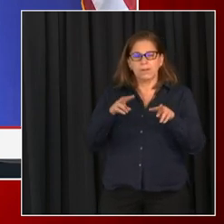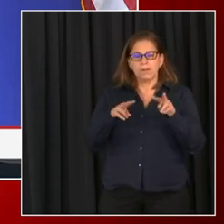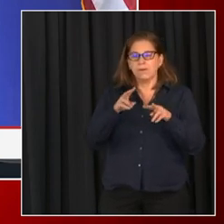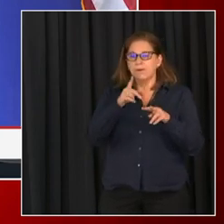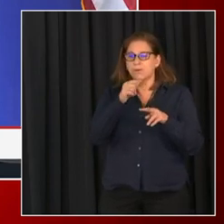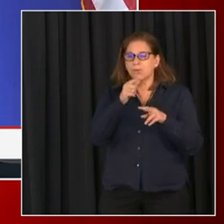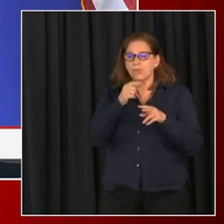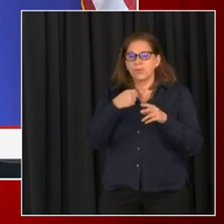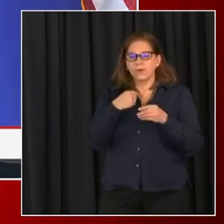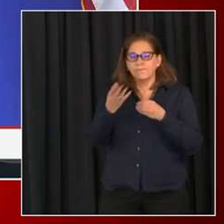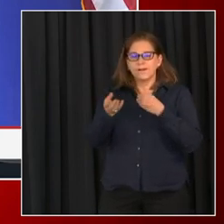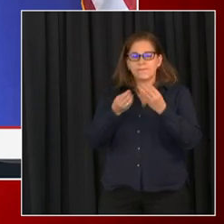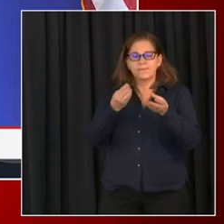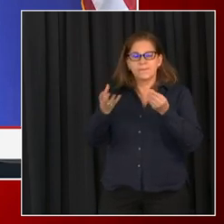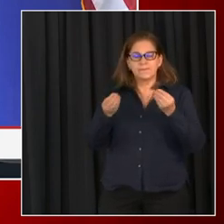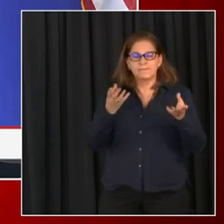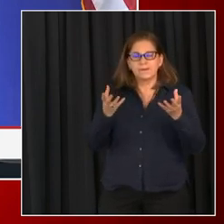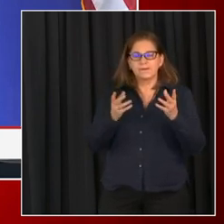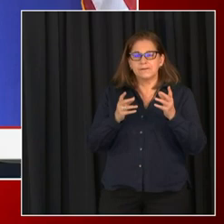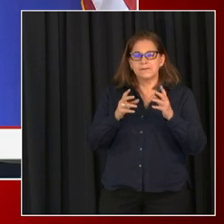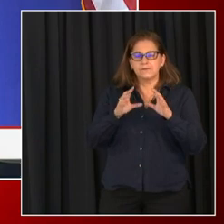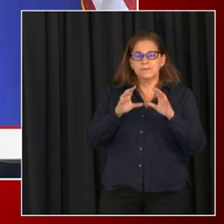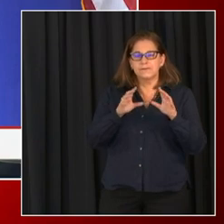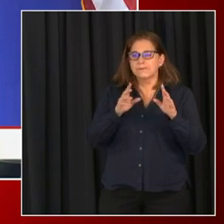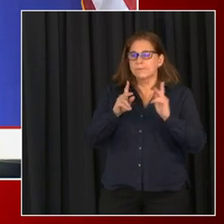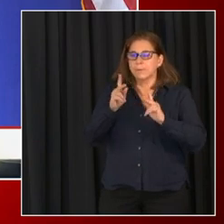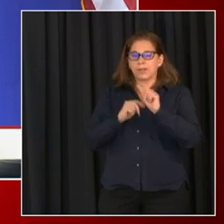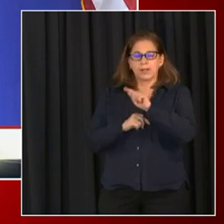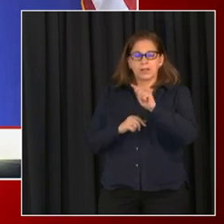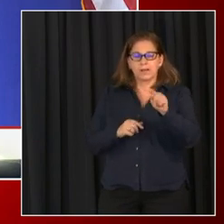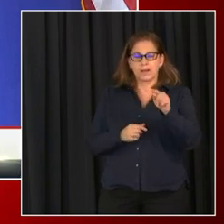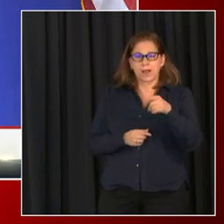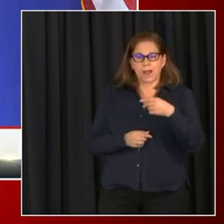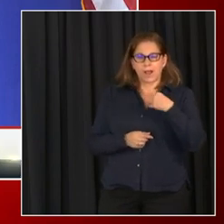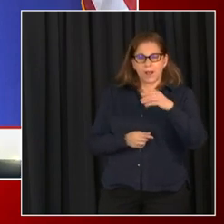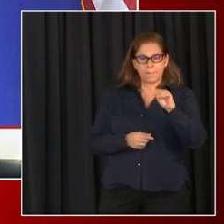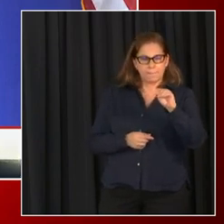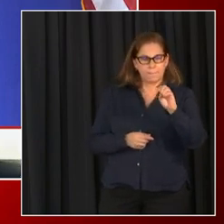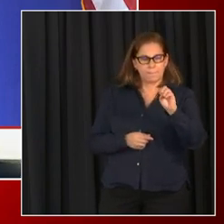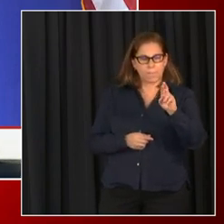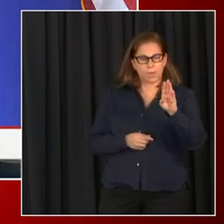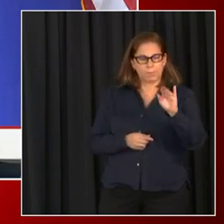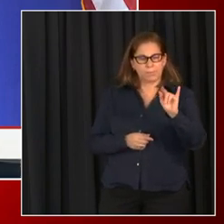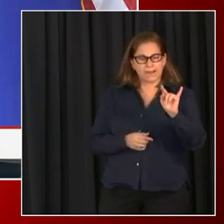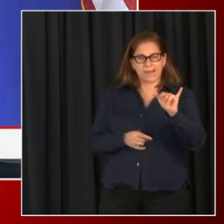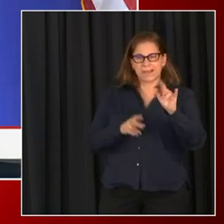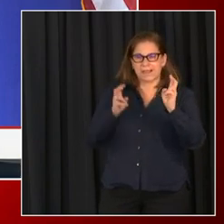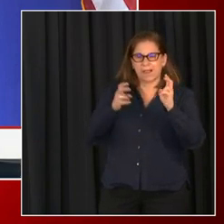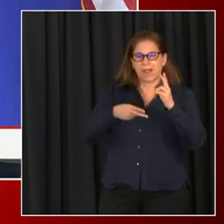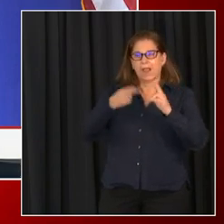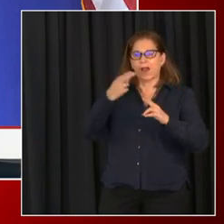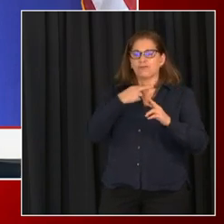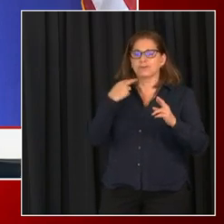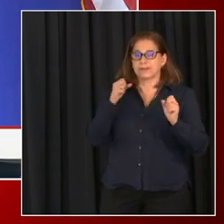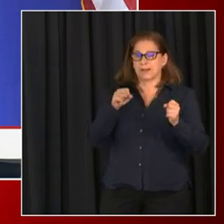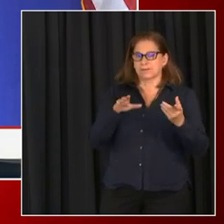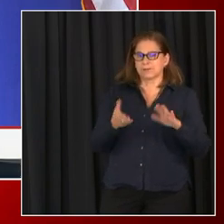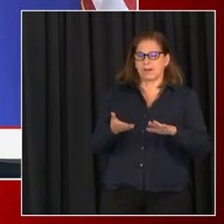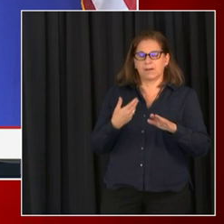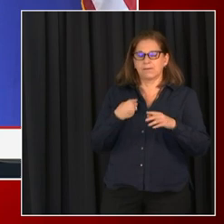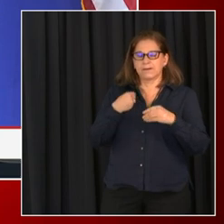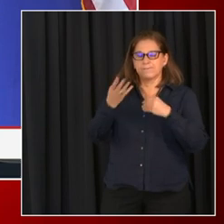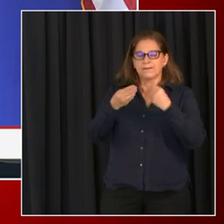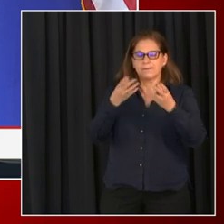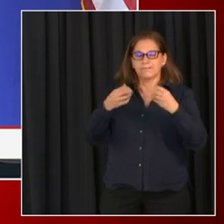cetera, are the people who want to have it versus the people who want to have it not necessarily being the highest risk groups